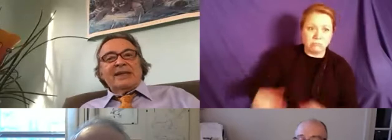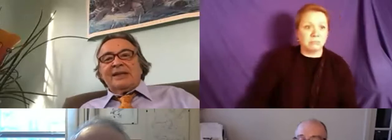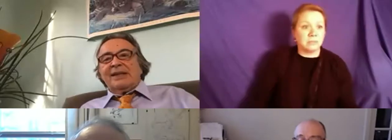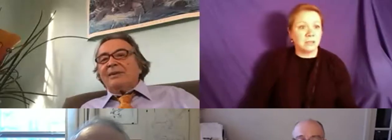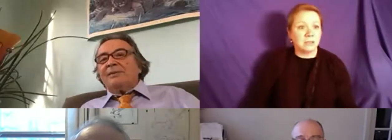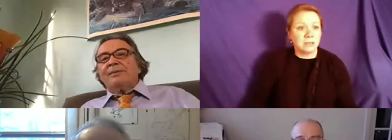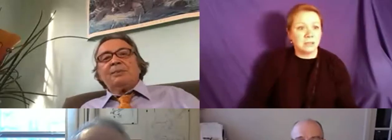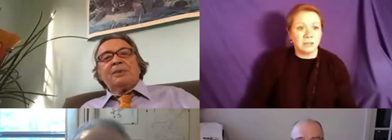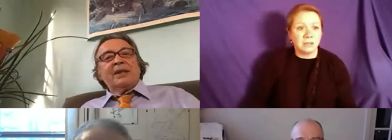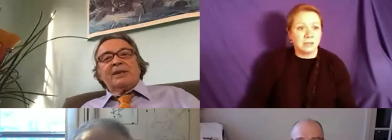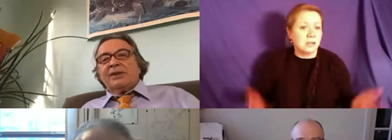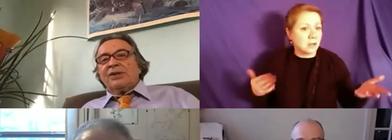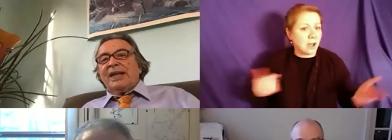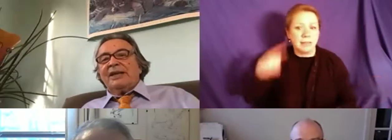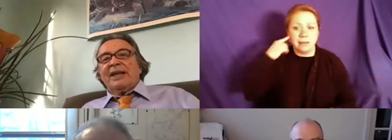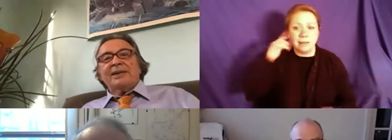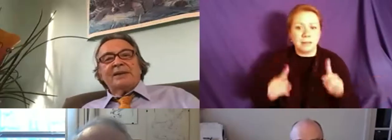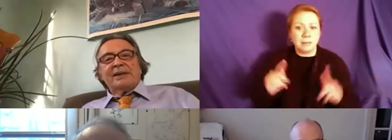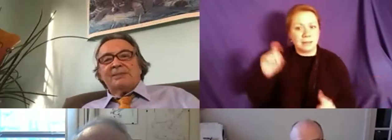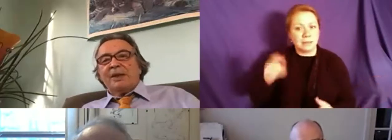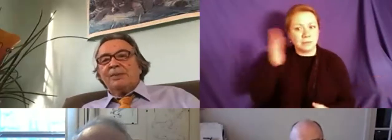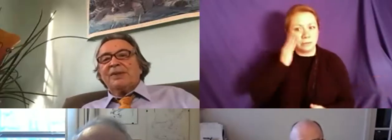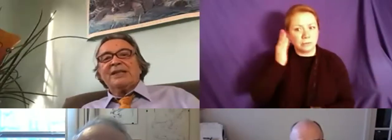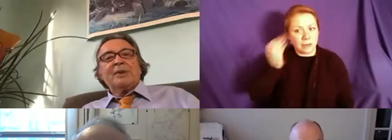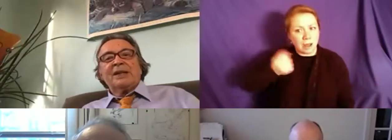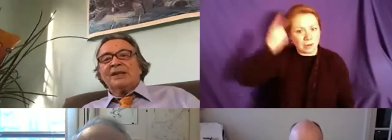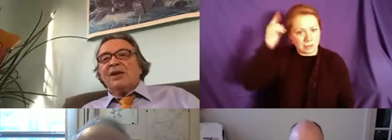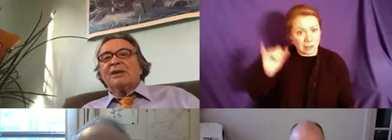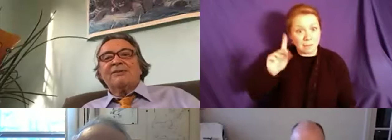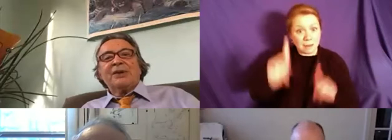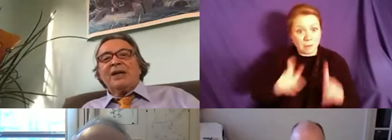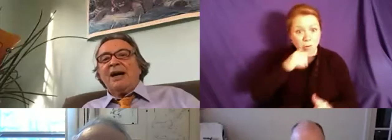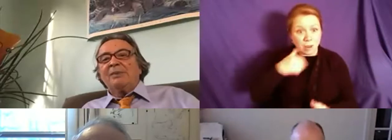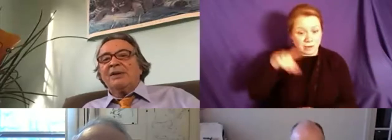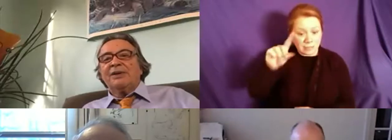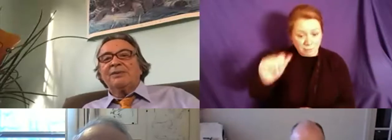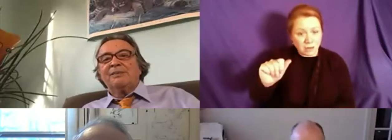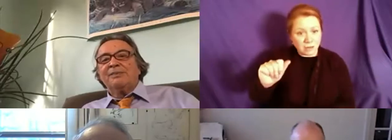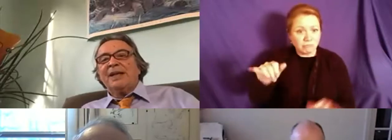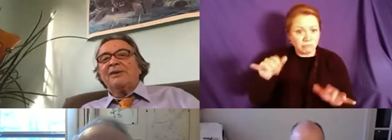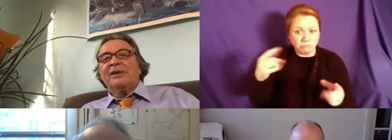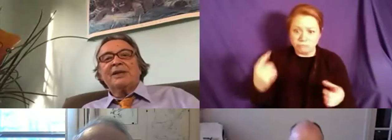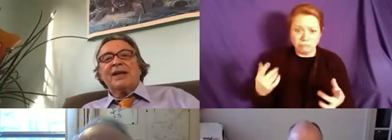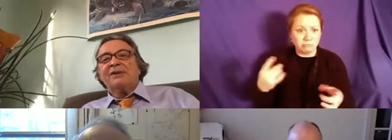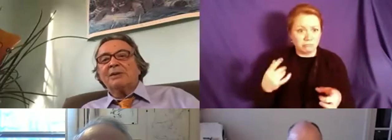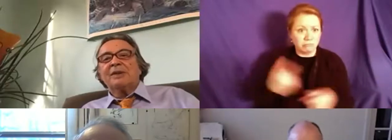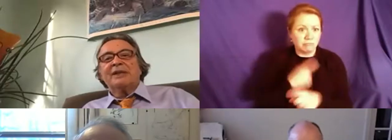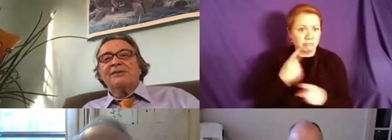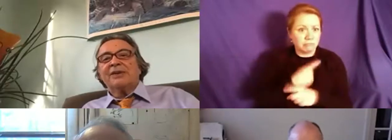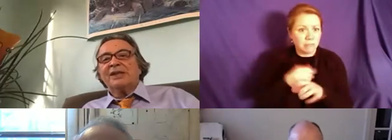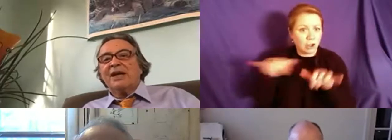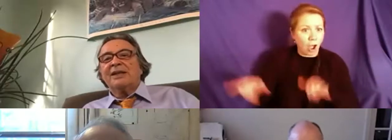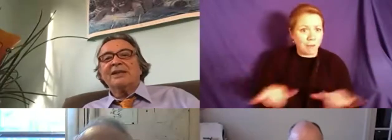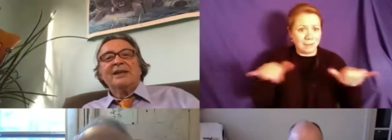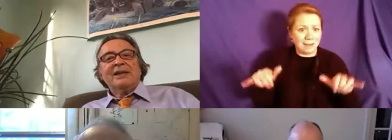I just think that people need to understand that people with disabilities are very common. Many of us have disabilities